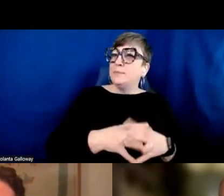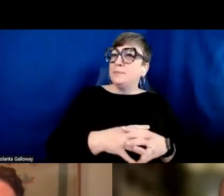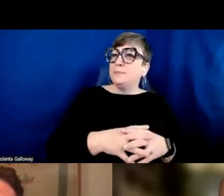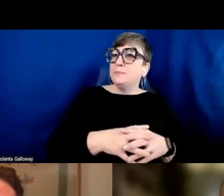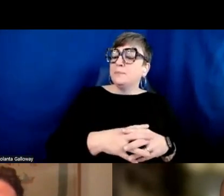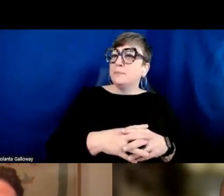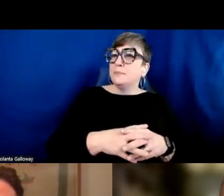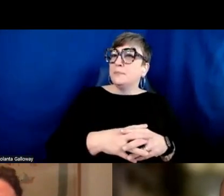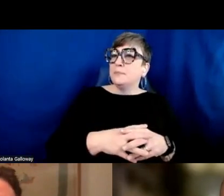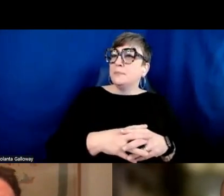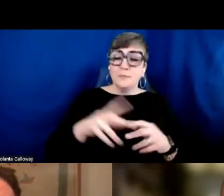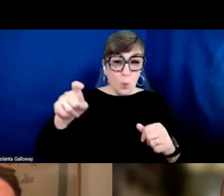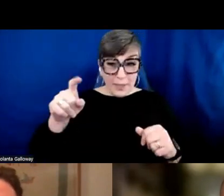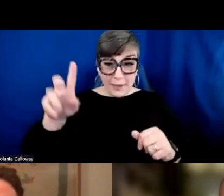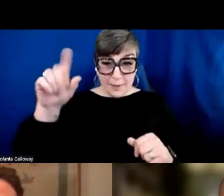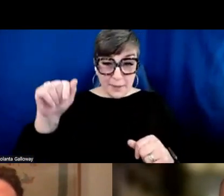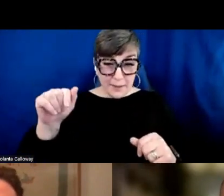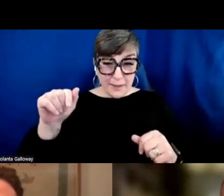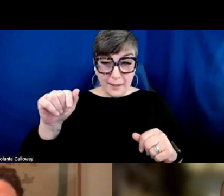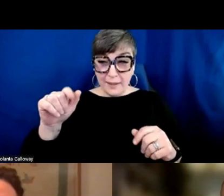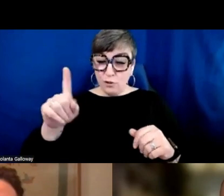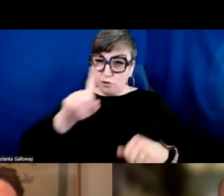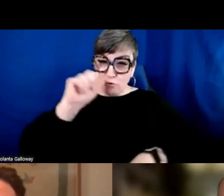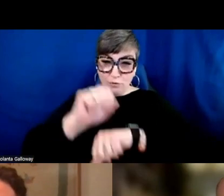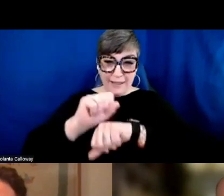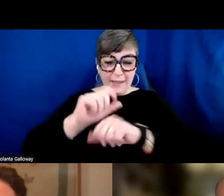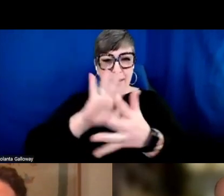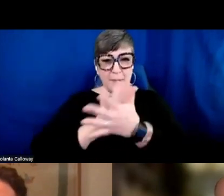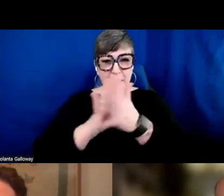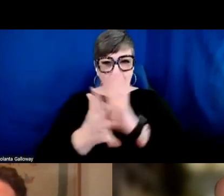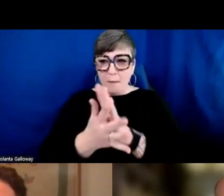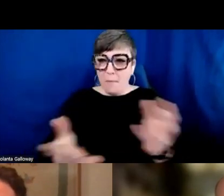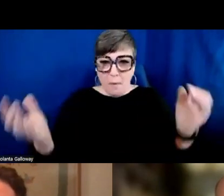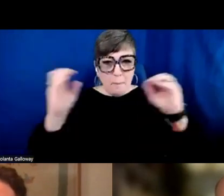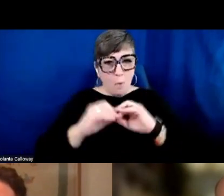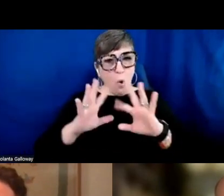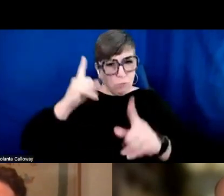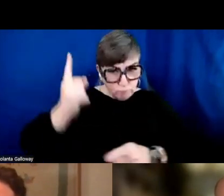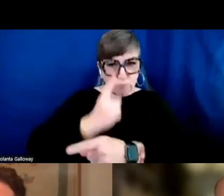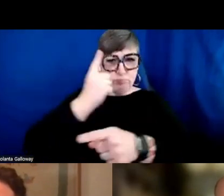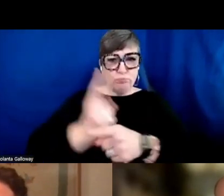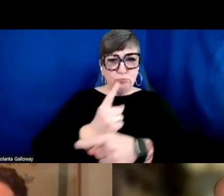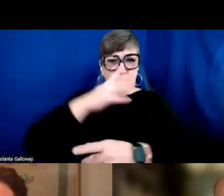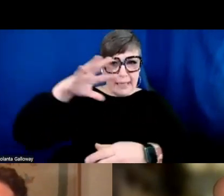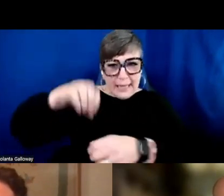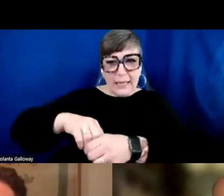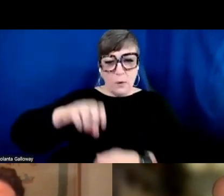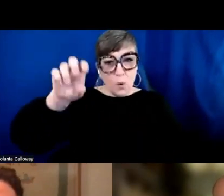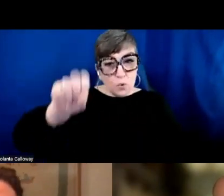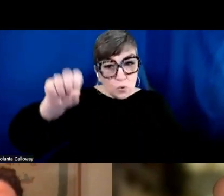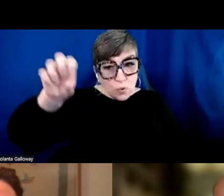be more of a topic in history classes, um, social studies classes.